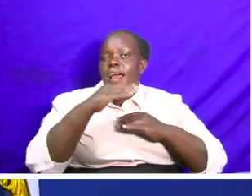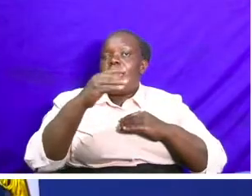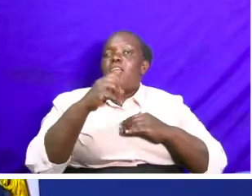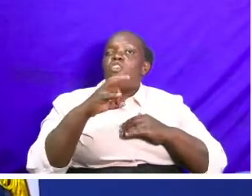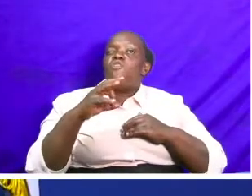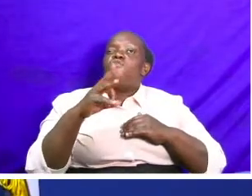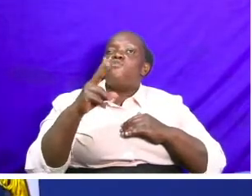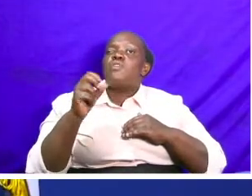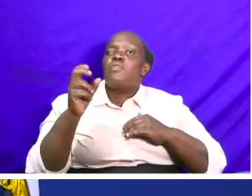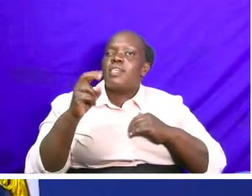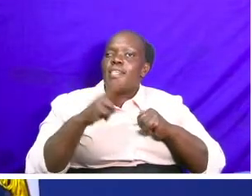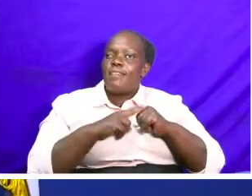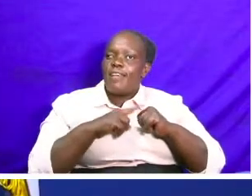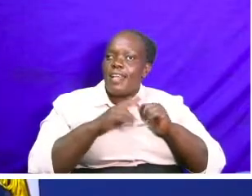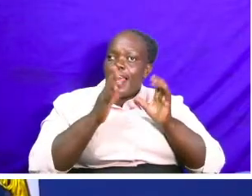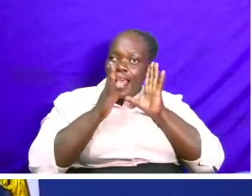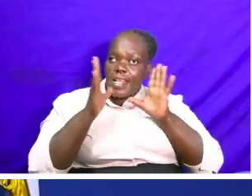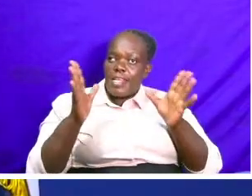2027 general elections.